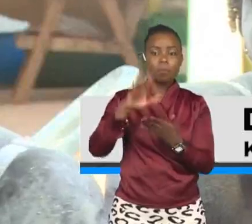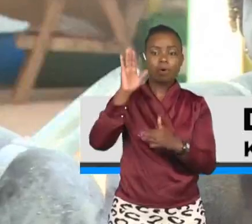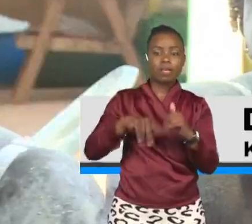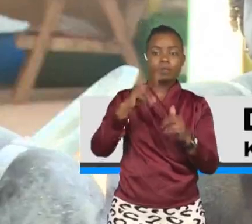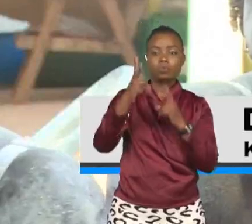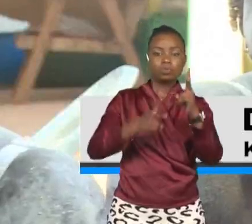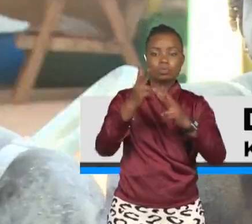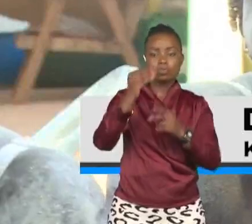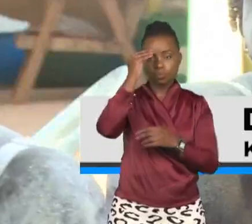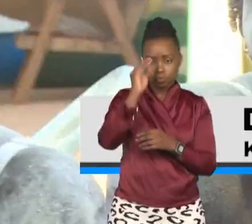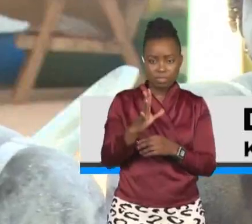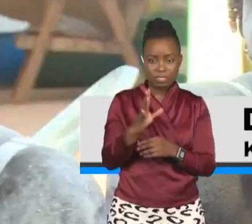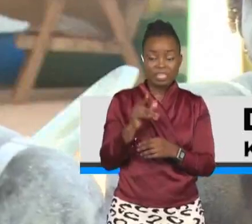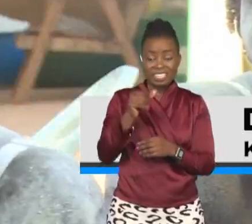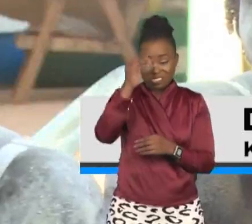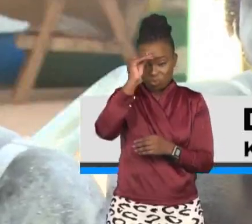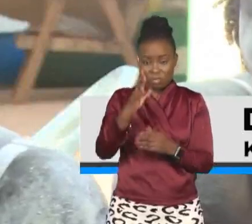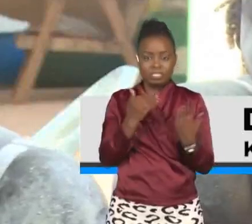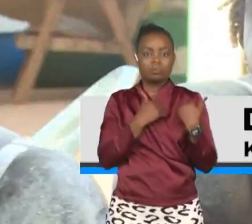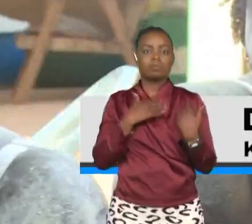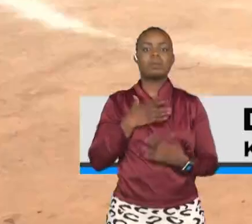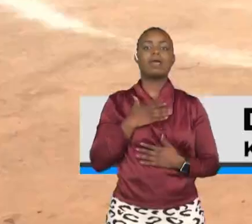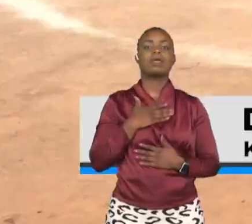students. They are my responsibility.